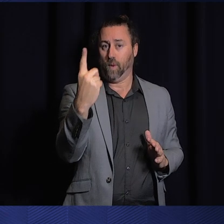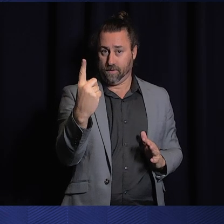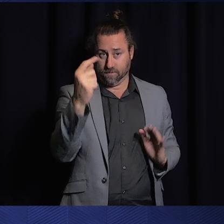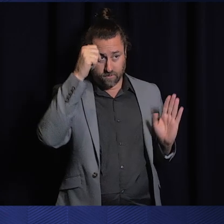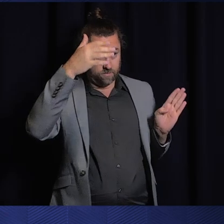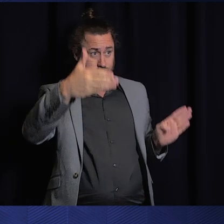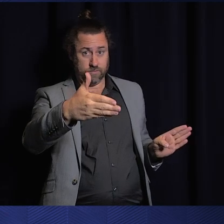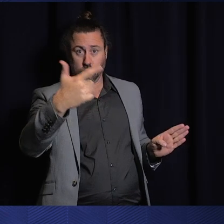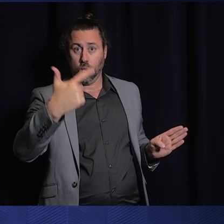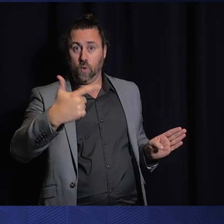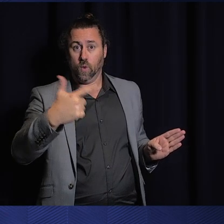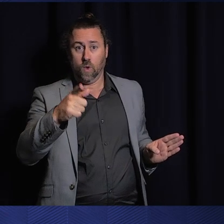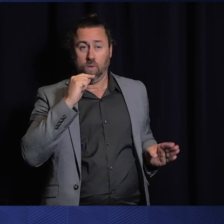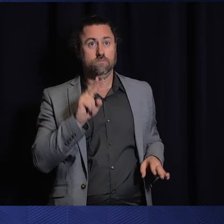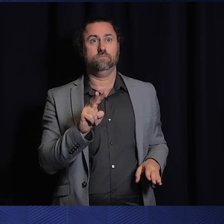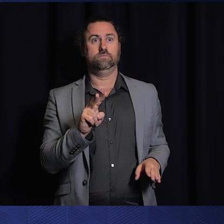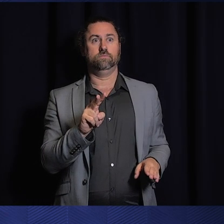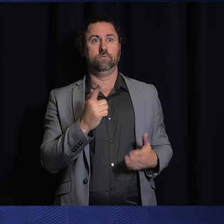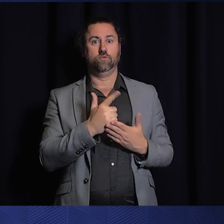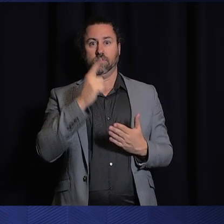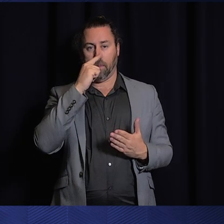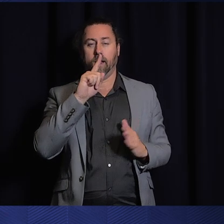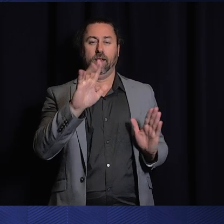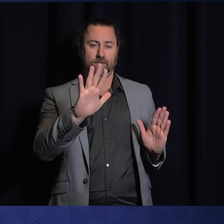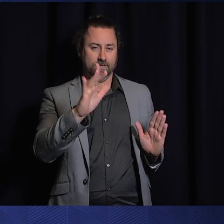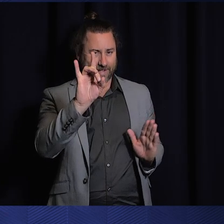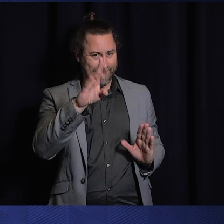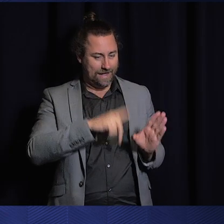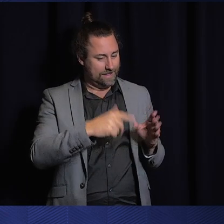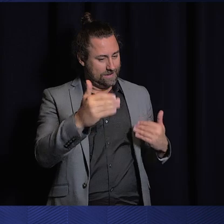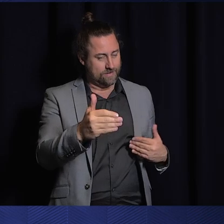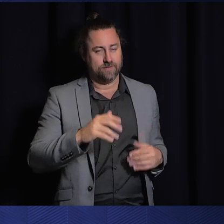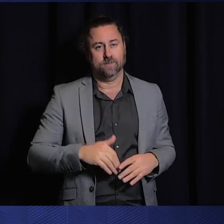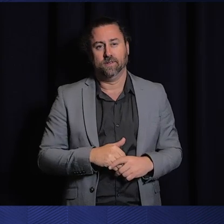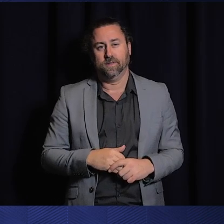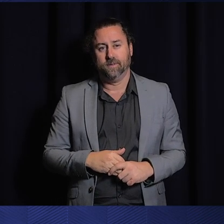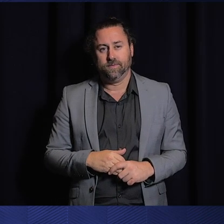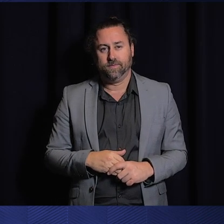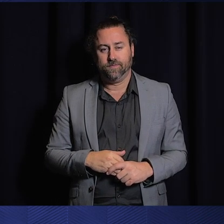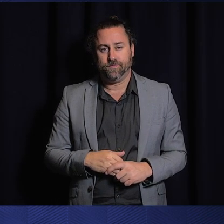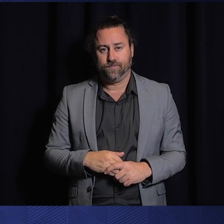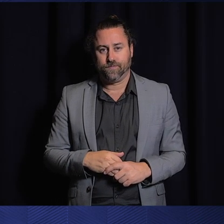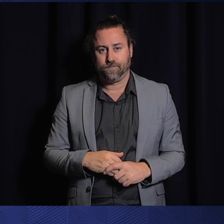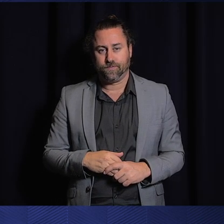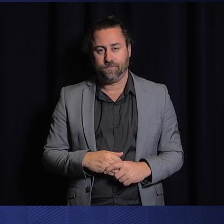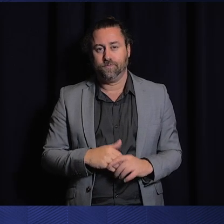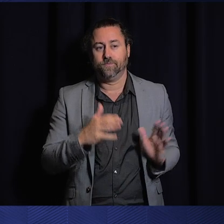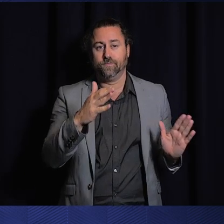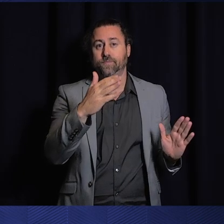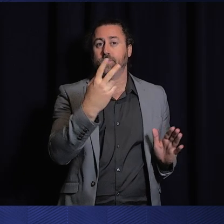mind. All the figures I will be presenting cover this time period. Over this time period, we accounted for